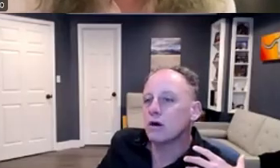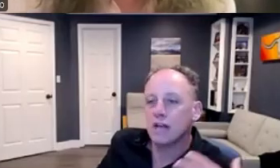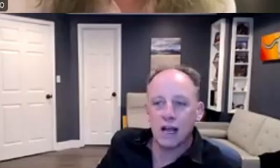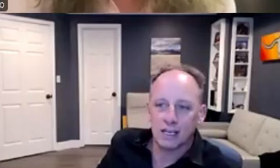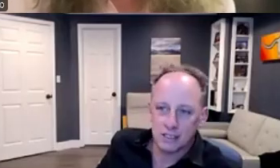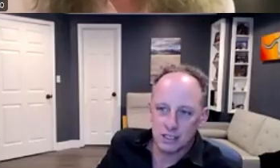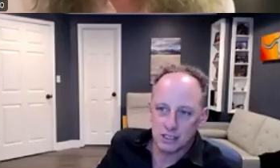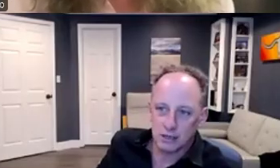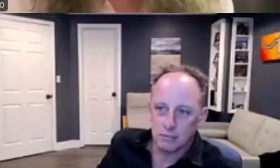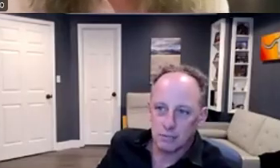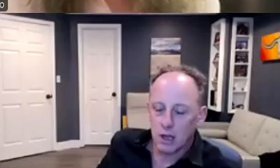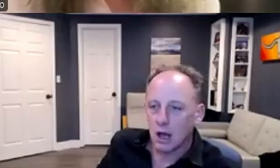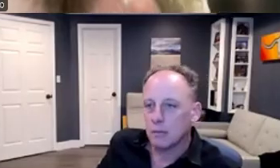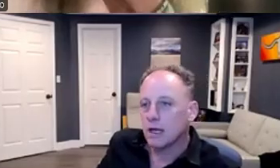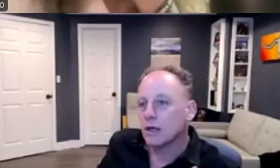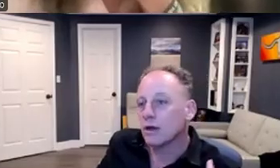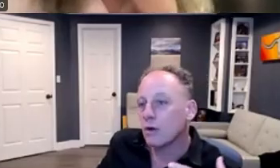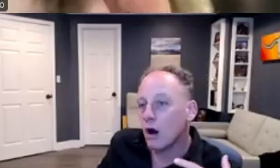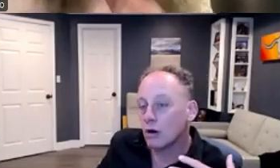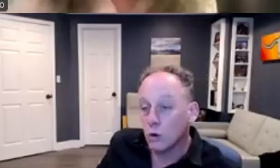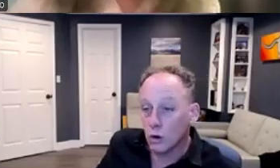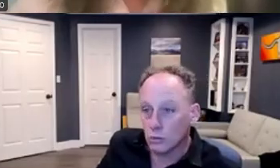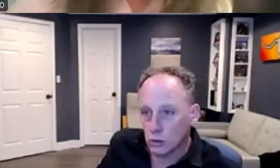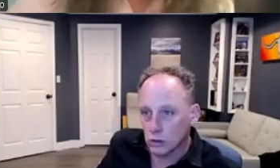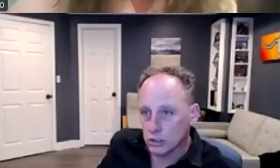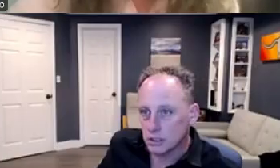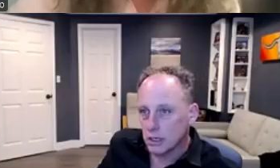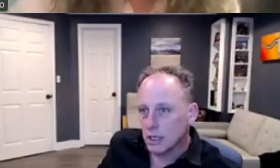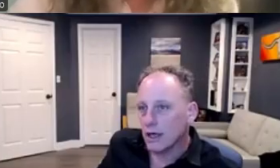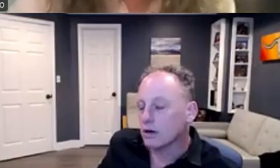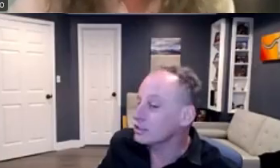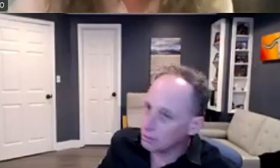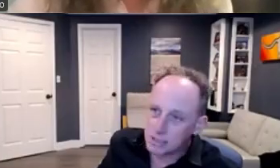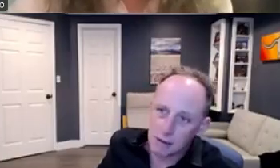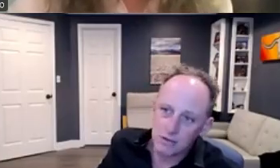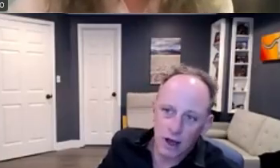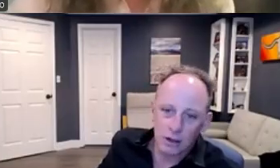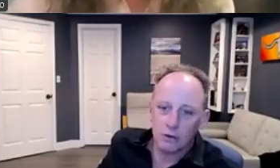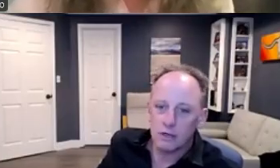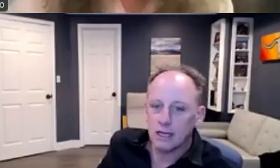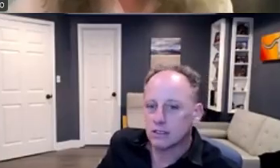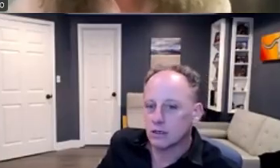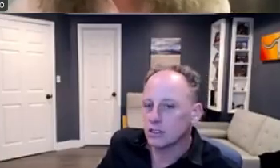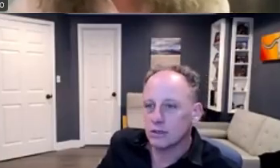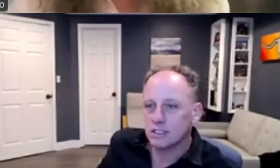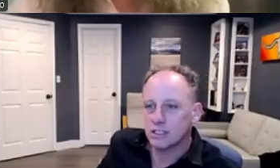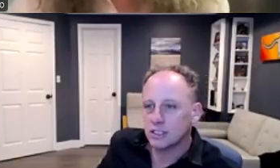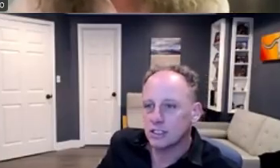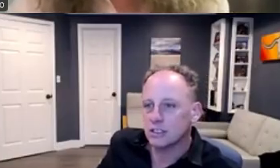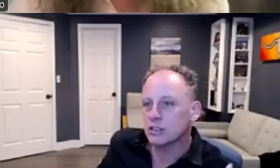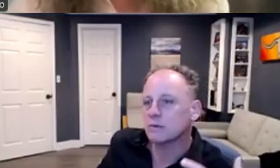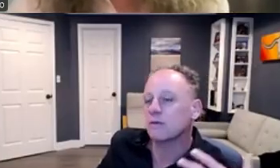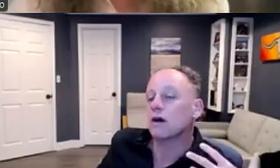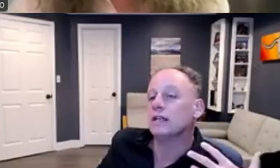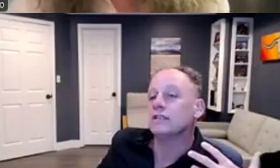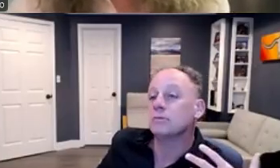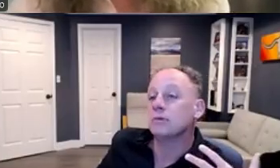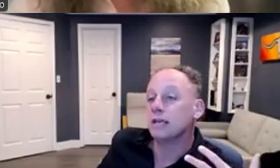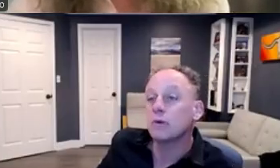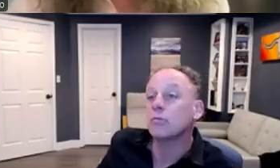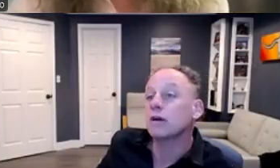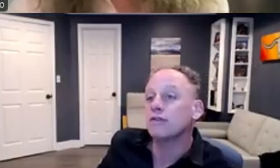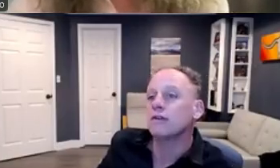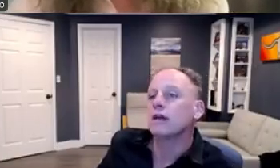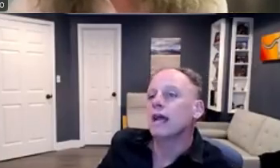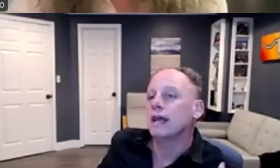is no docketing system. There are court rules that are sometimes followed in certain jurisdictions in terms of what needs to